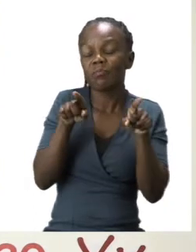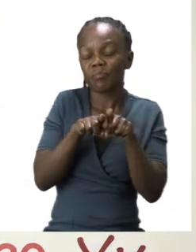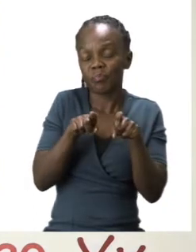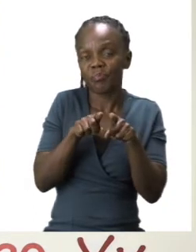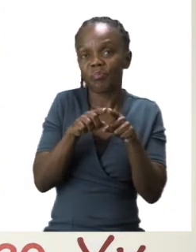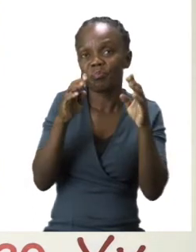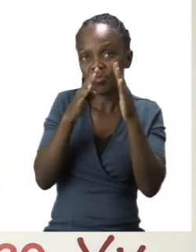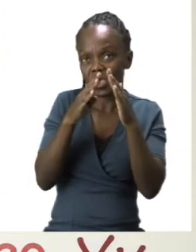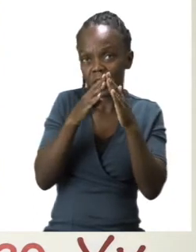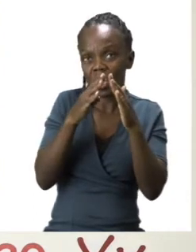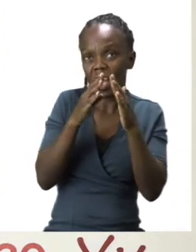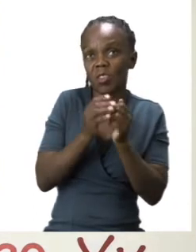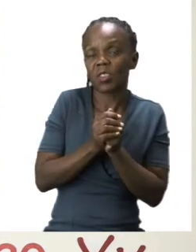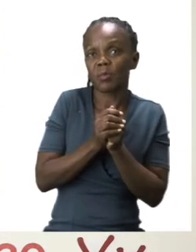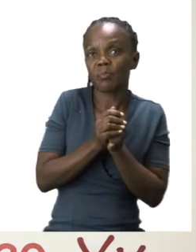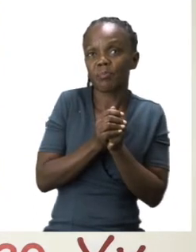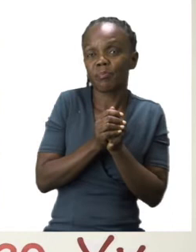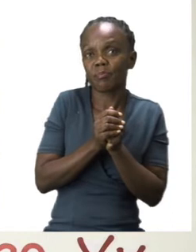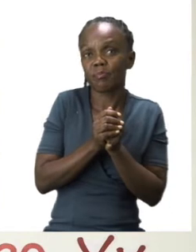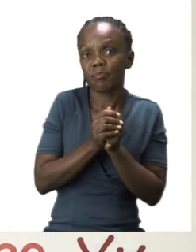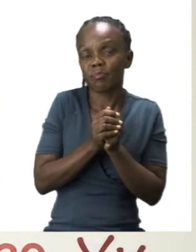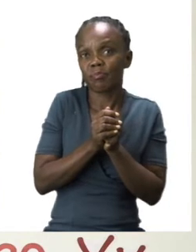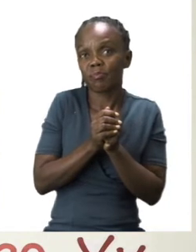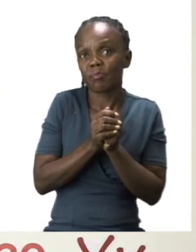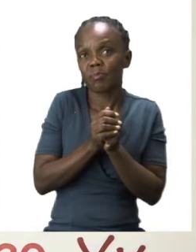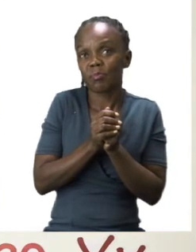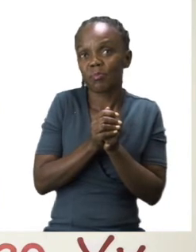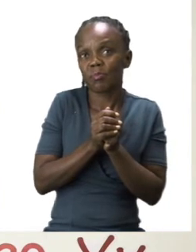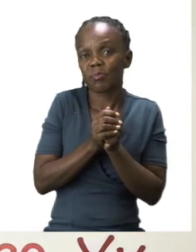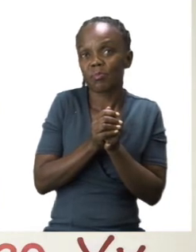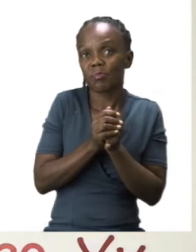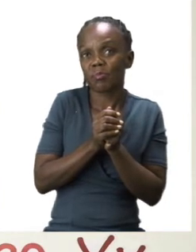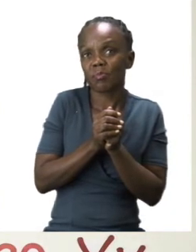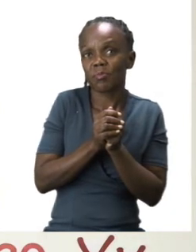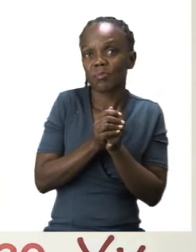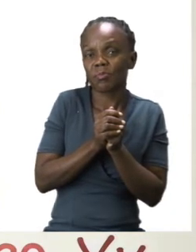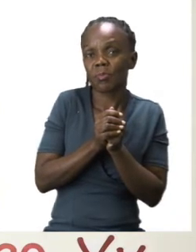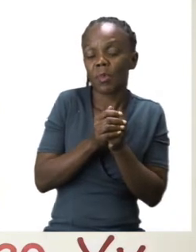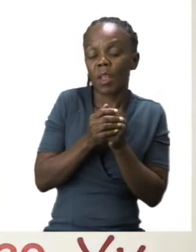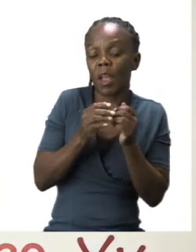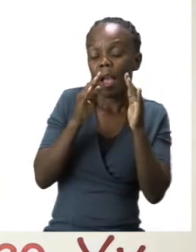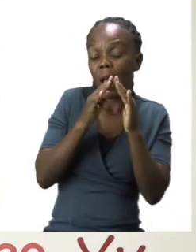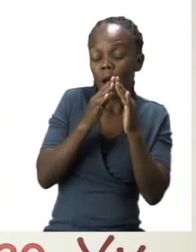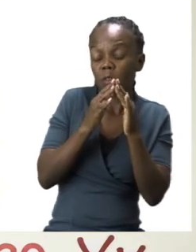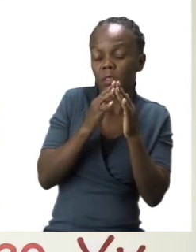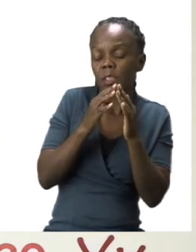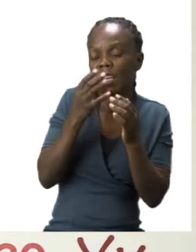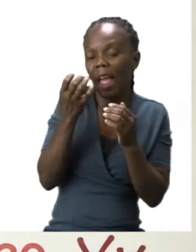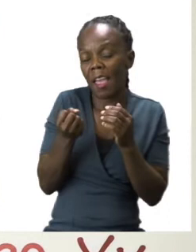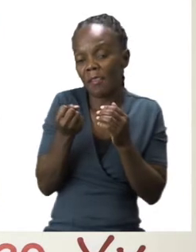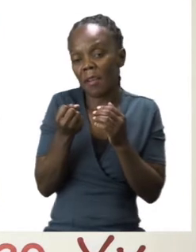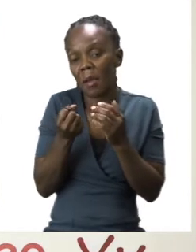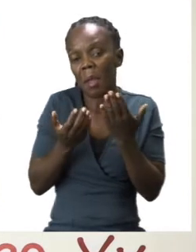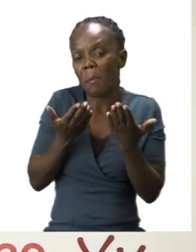a garage, and a house can have maybe 1 or 2 families, but a